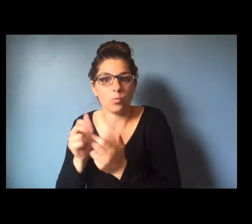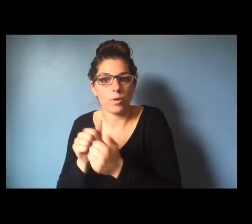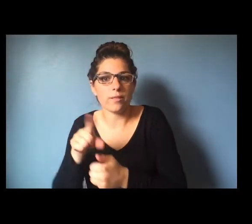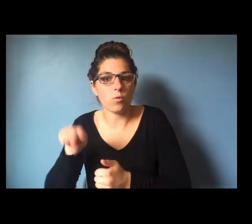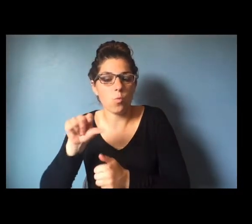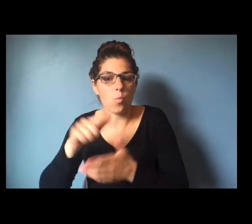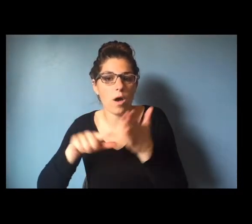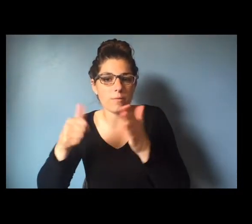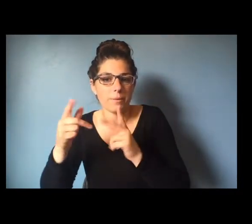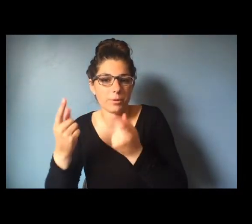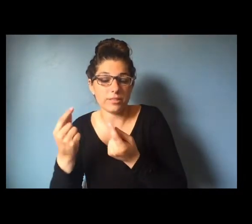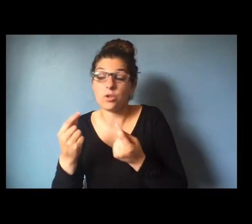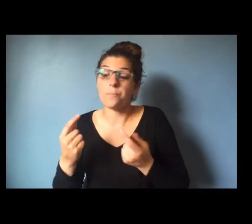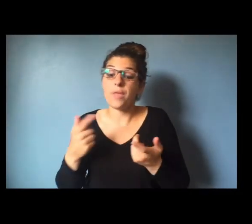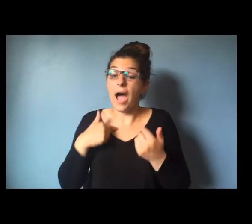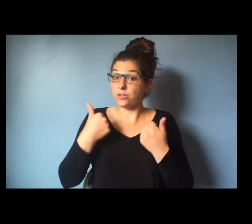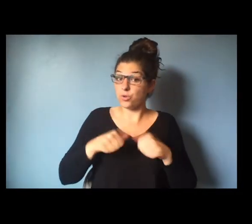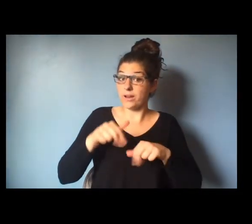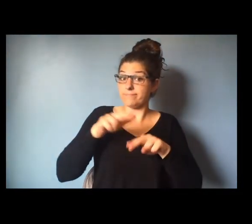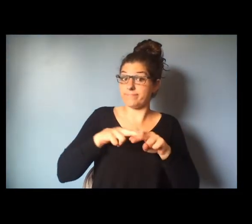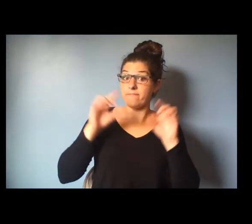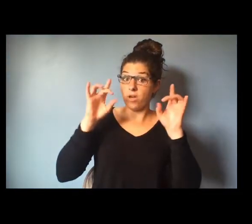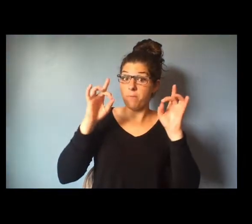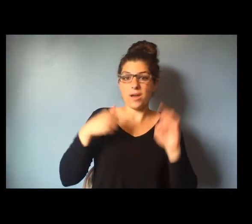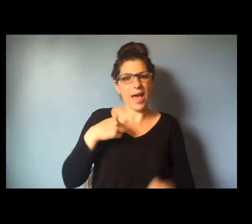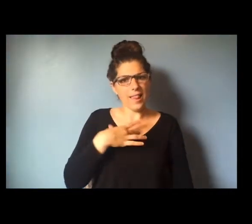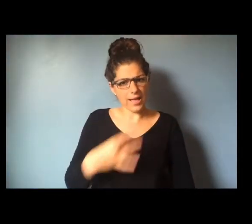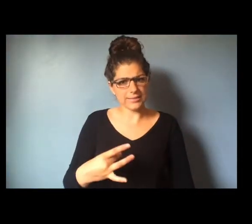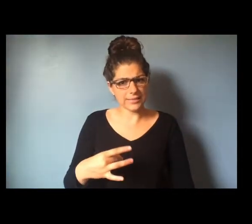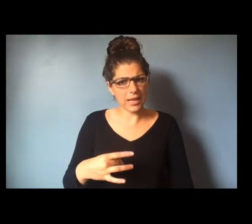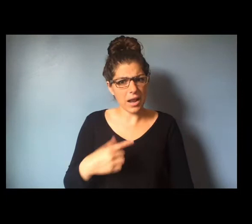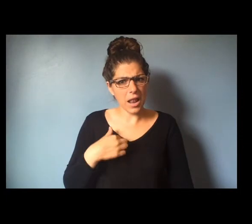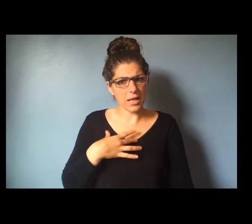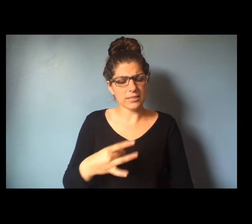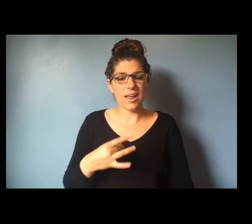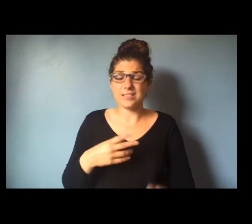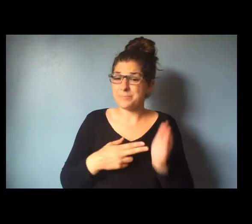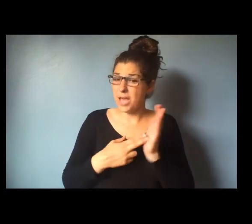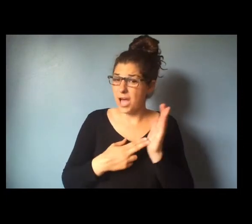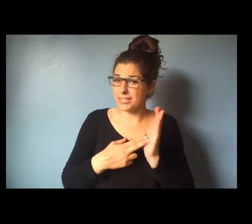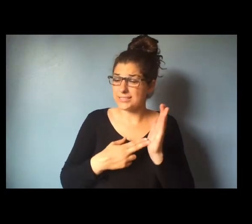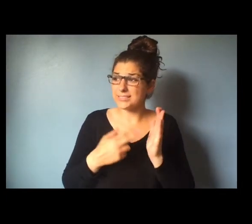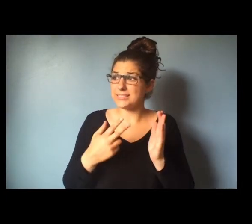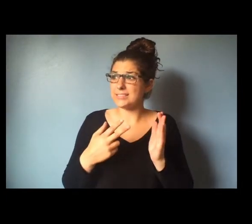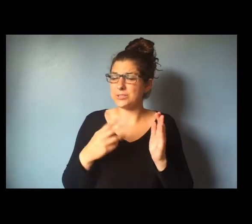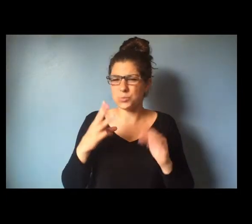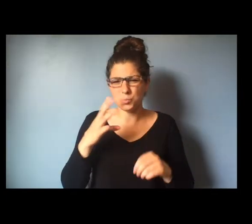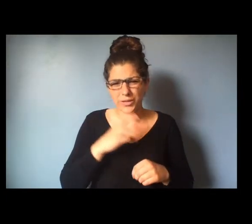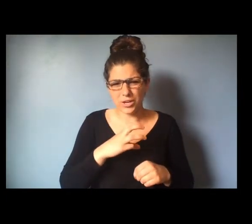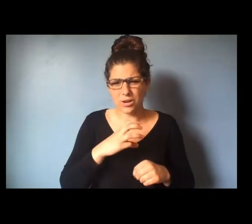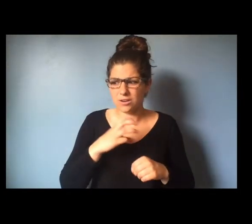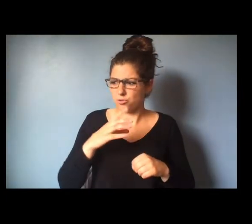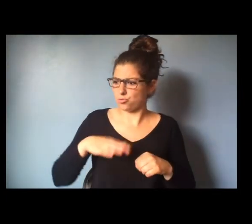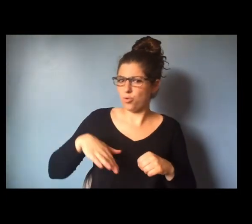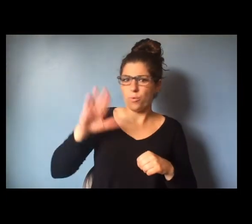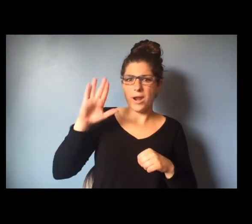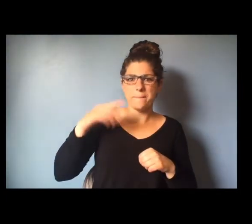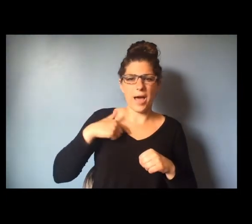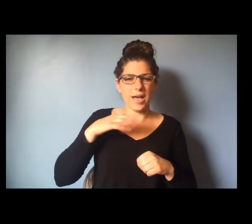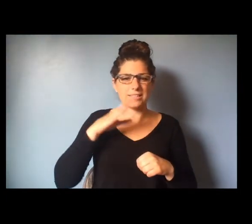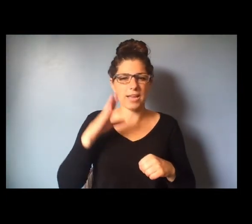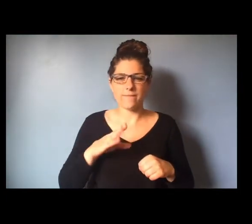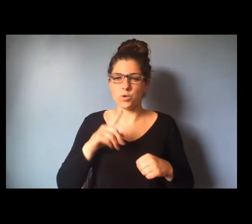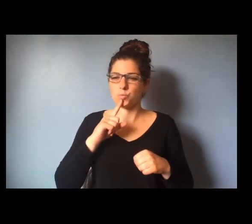I ended up trying it and I liked it. So I stayed with it. And to be honest, it's weird because growing up, I never